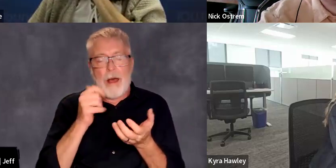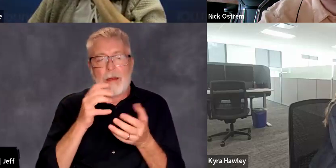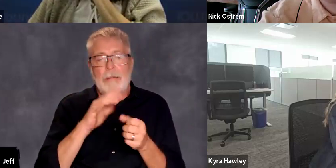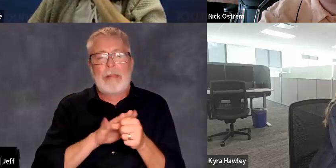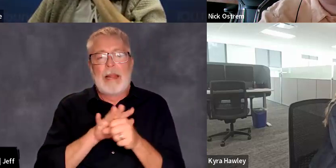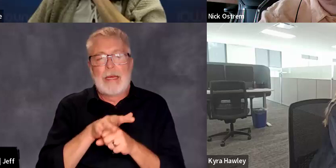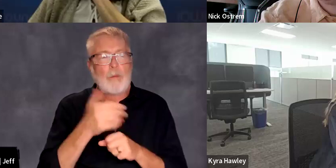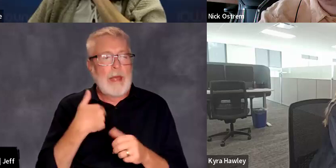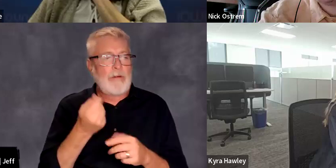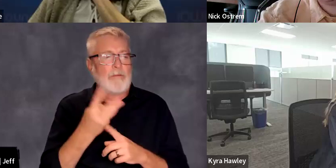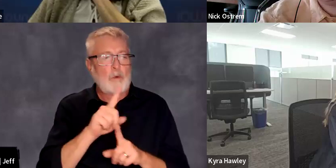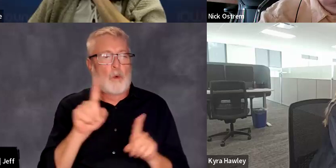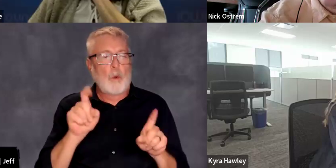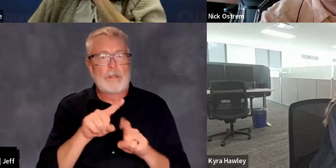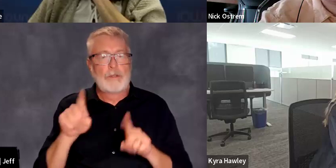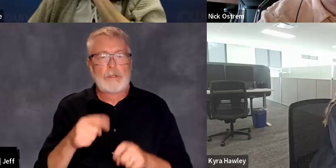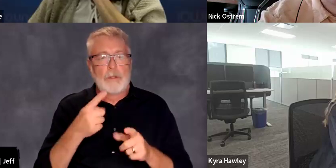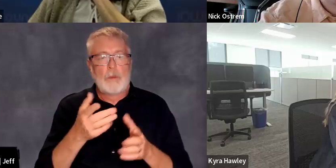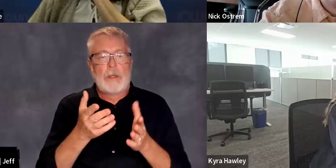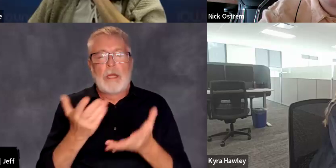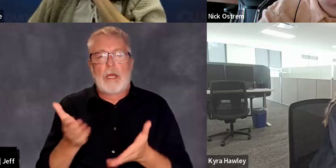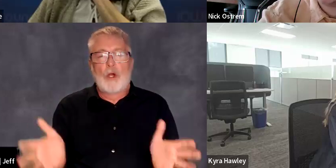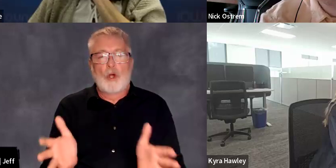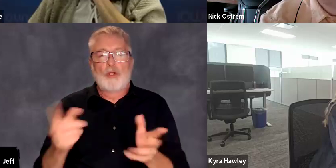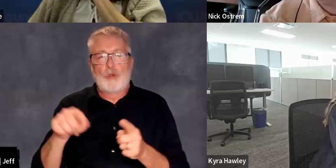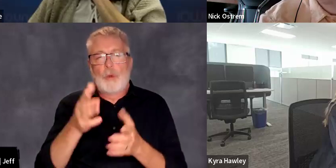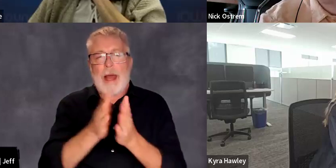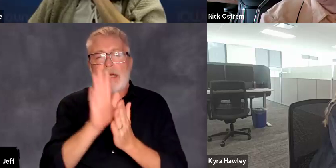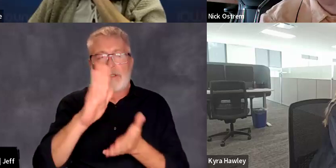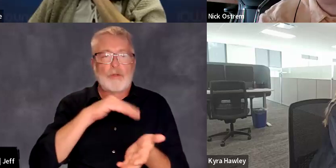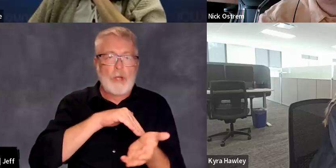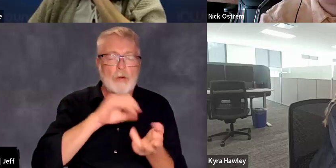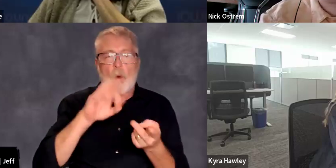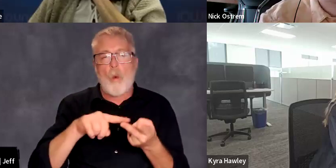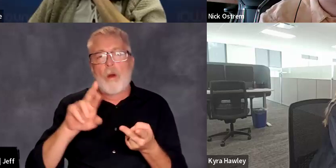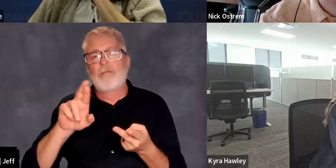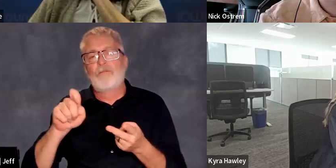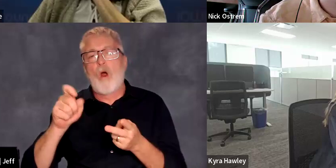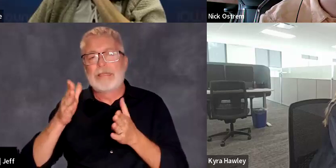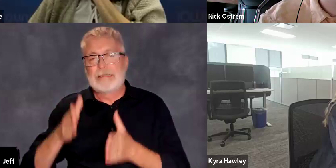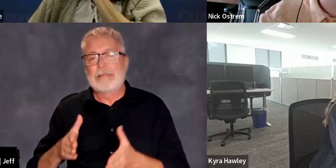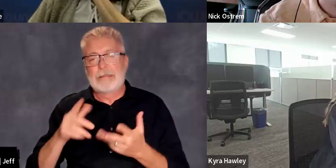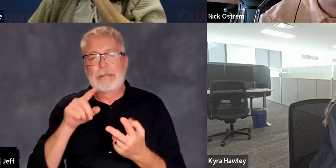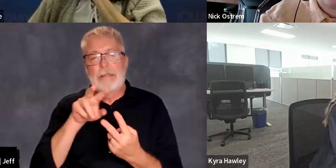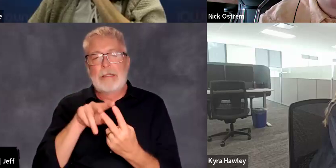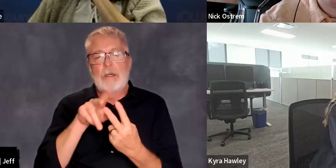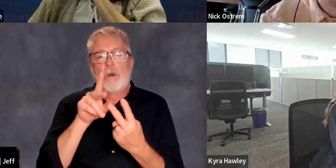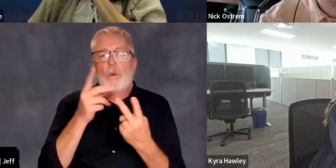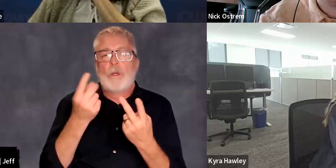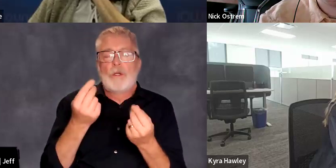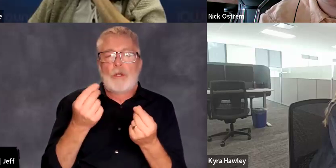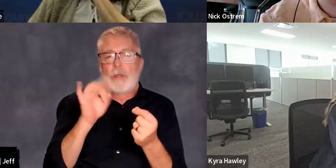have some questions that we recommend people ask their doctor and pharmacist, all about what you can do if you're maybe not going to